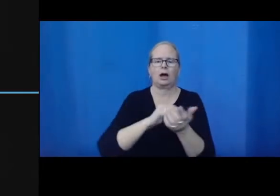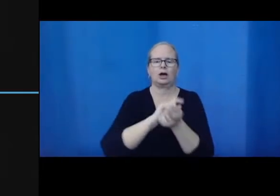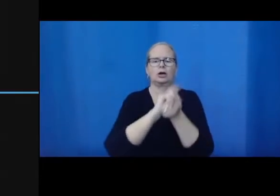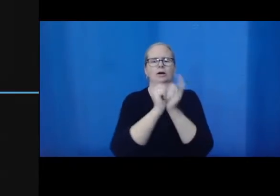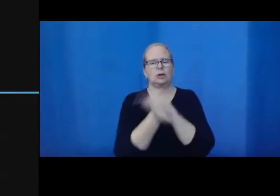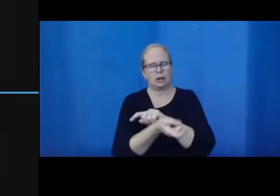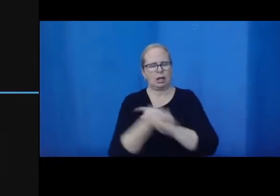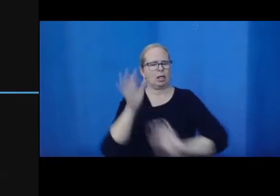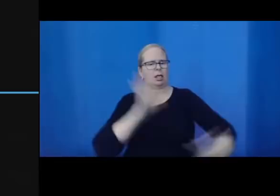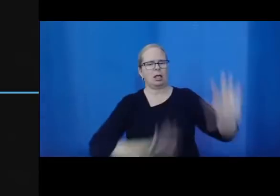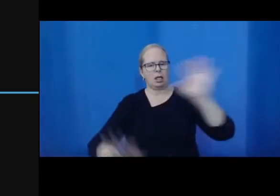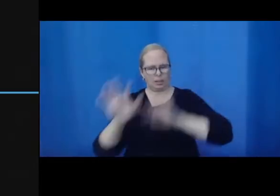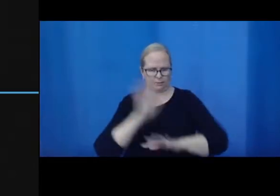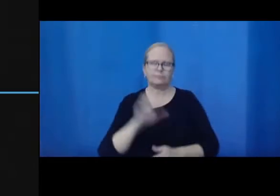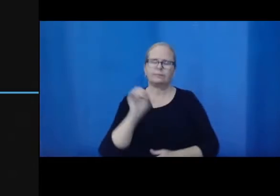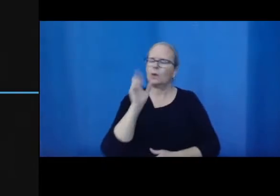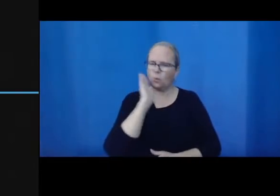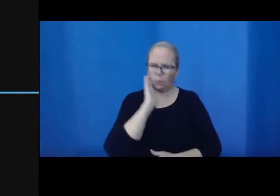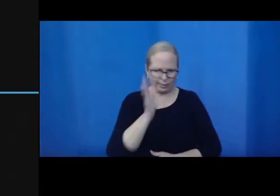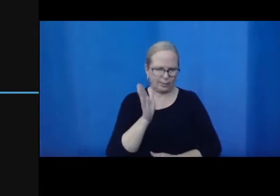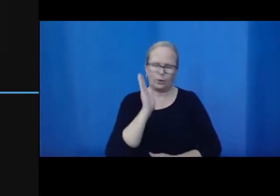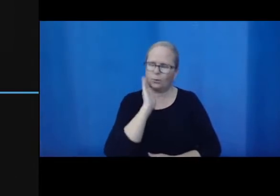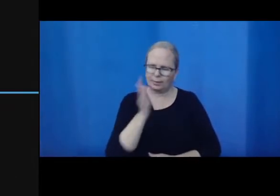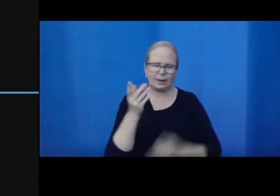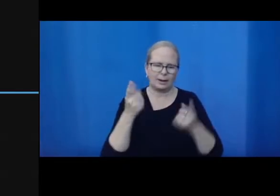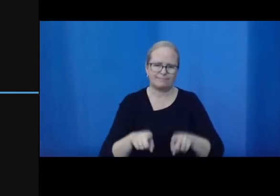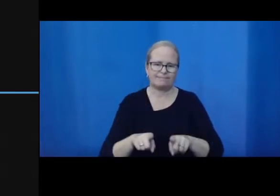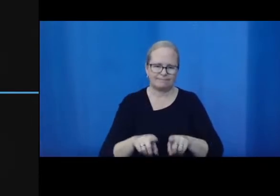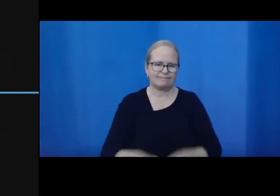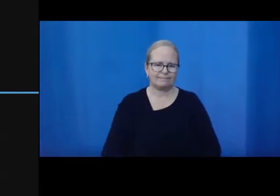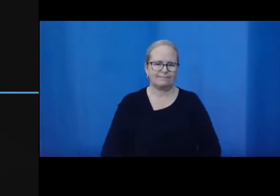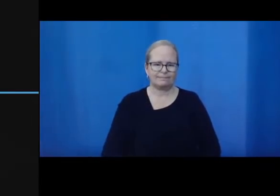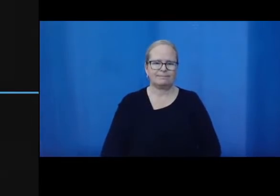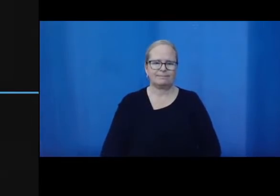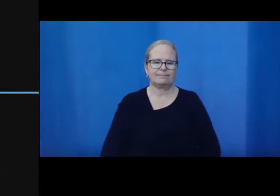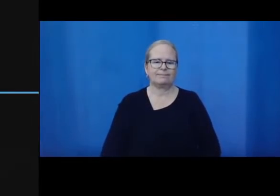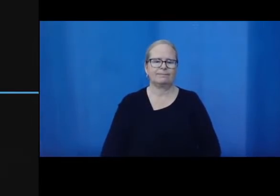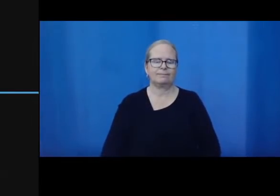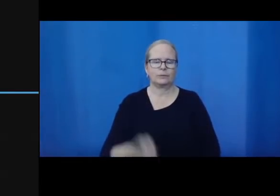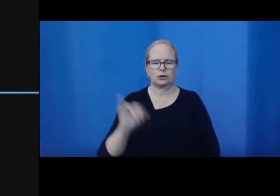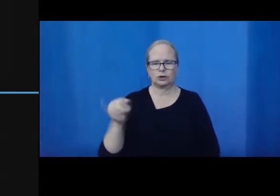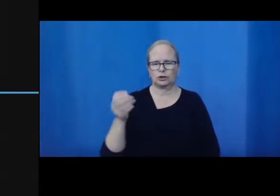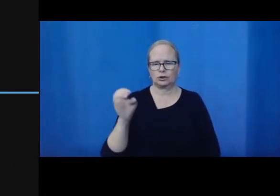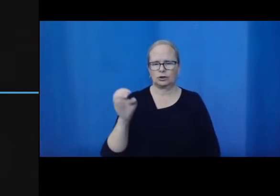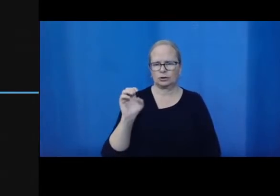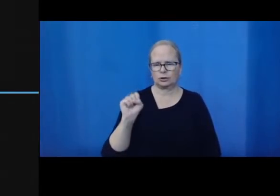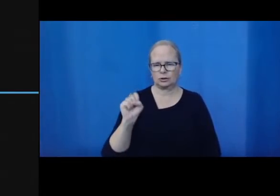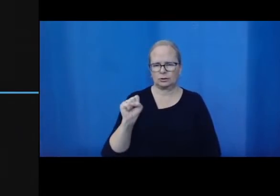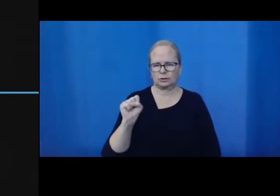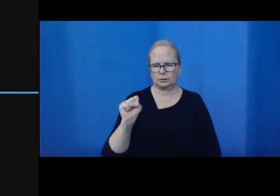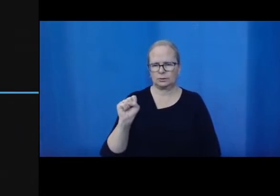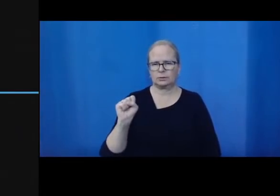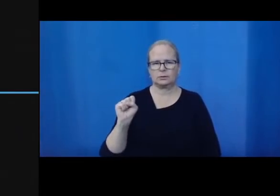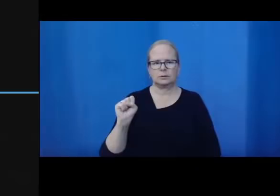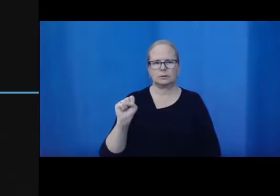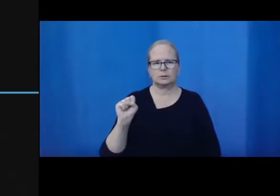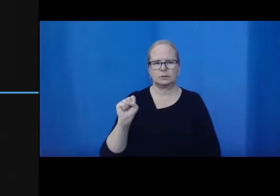I want to preface this by saying I'm not a clinician, so I'm not a psychologist or a psychiatrist or a mental health